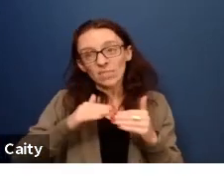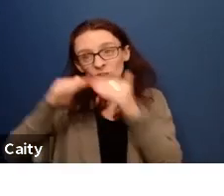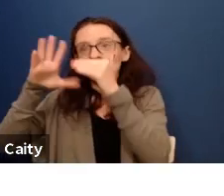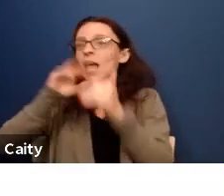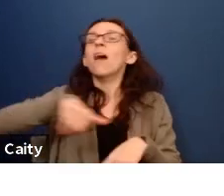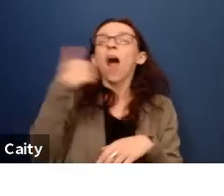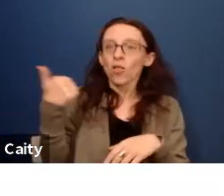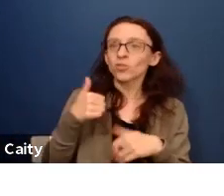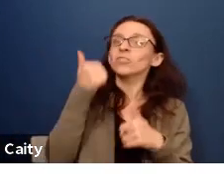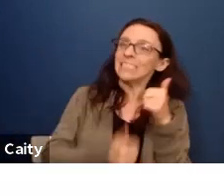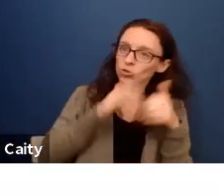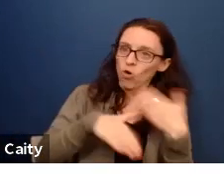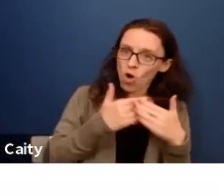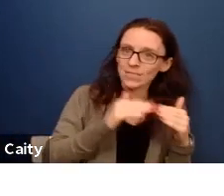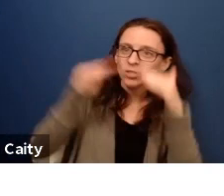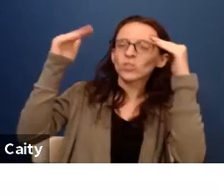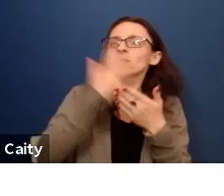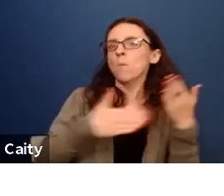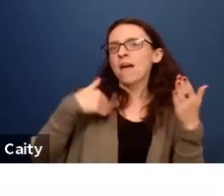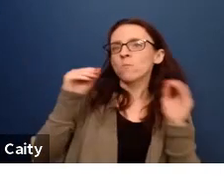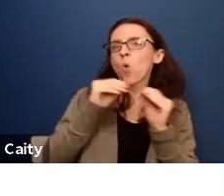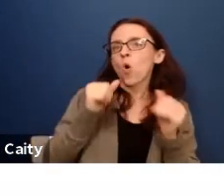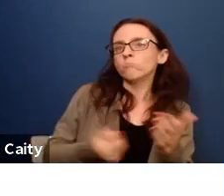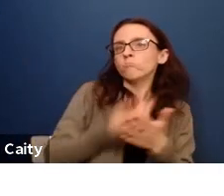disadvantaged in every tier.